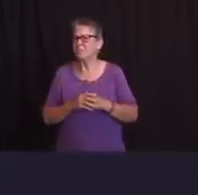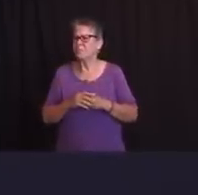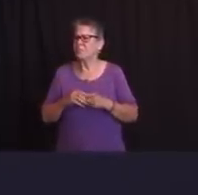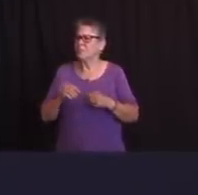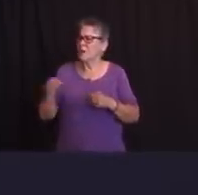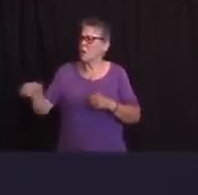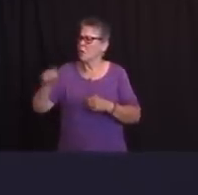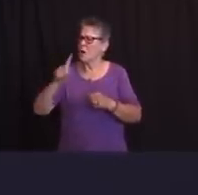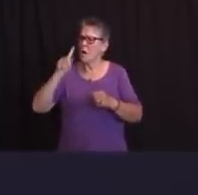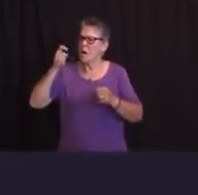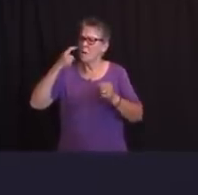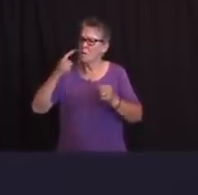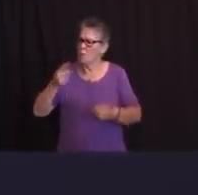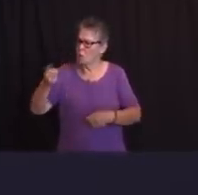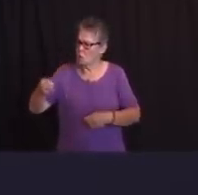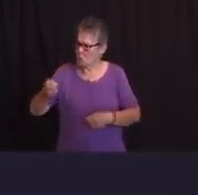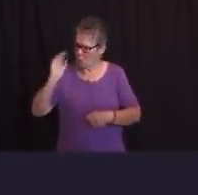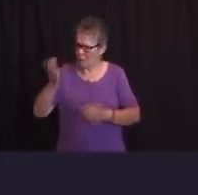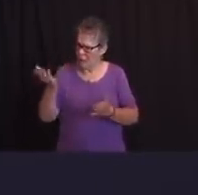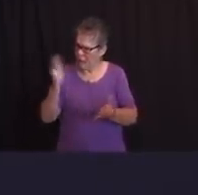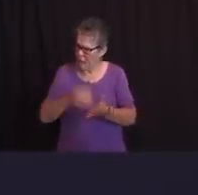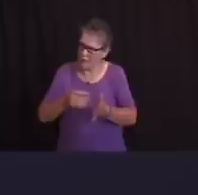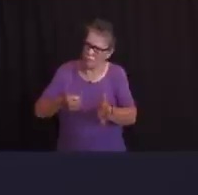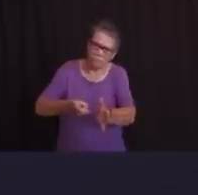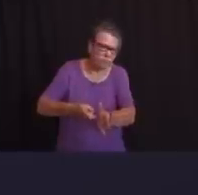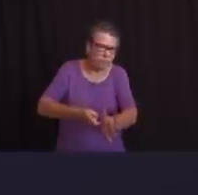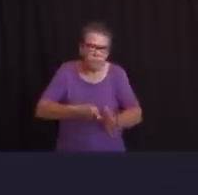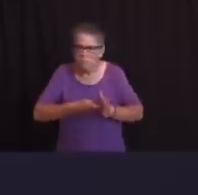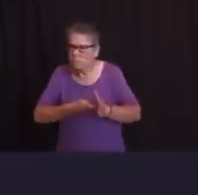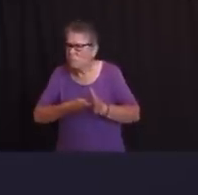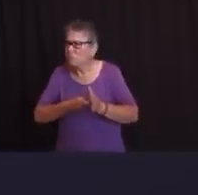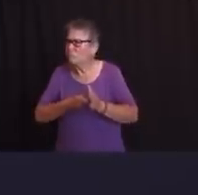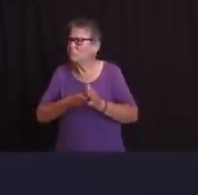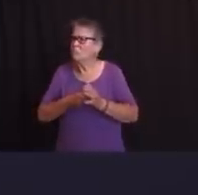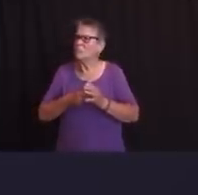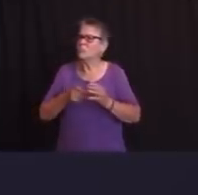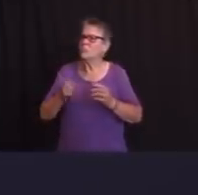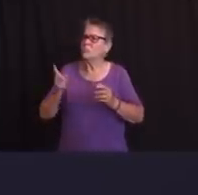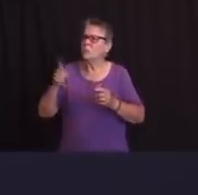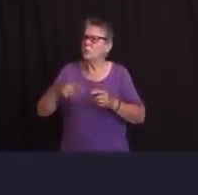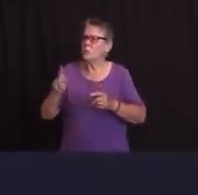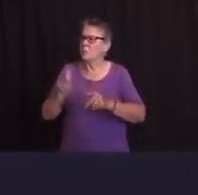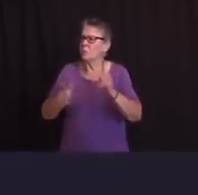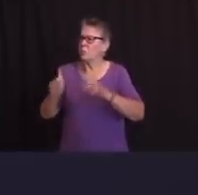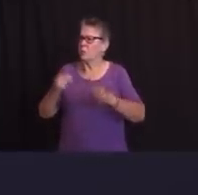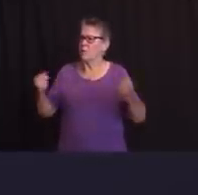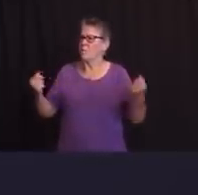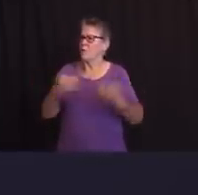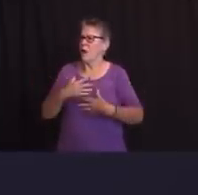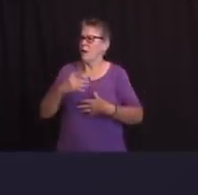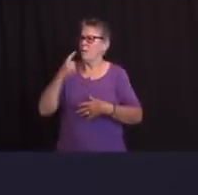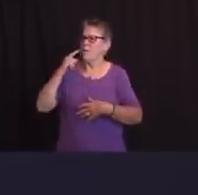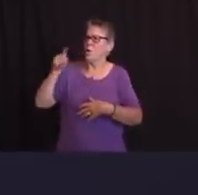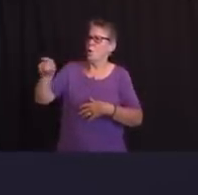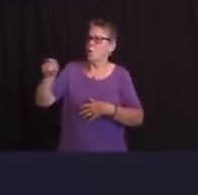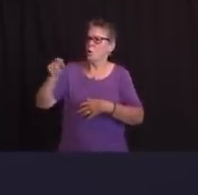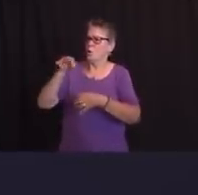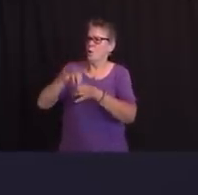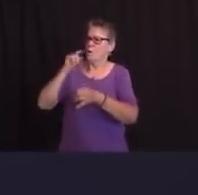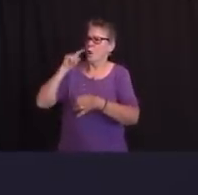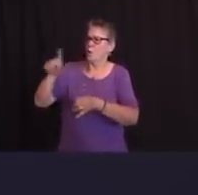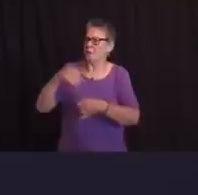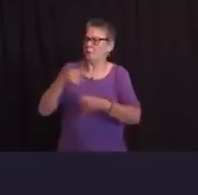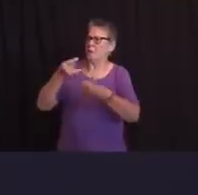off voters who are fed up with the pandemic? And one other question. Governor Cuomo ordered mass transit